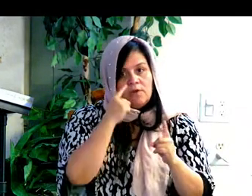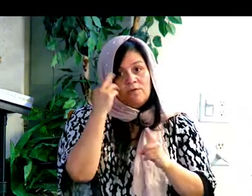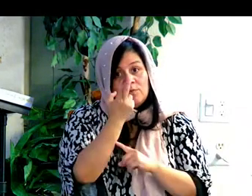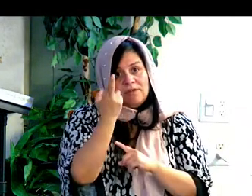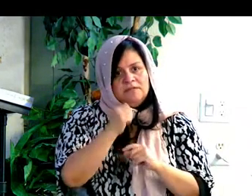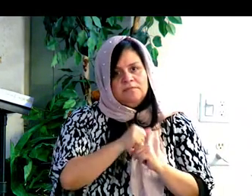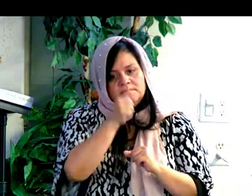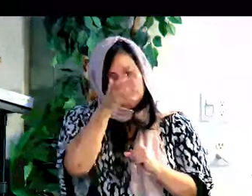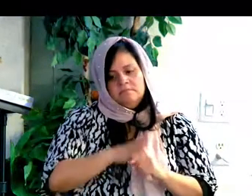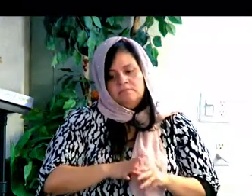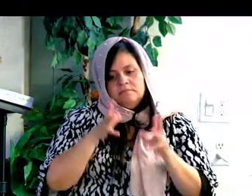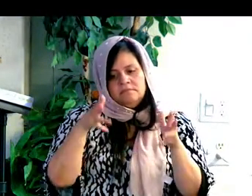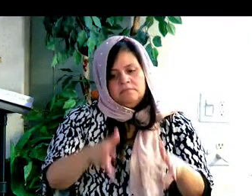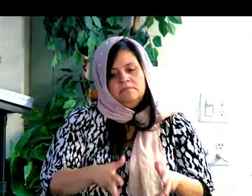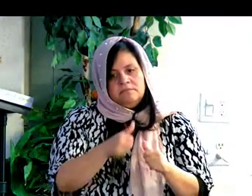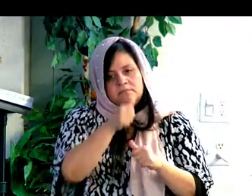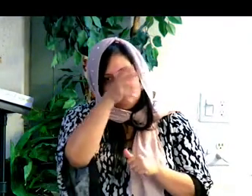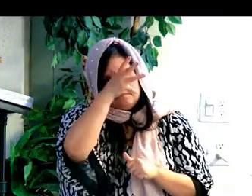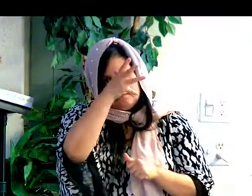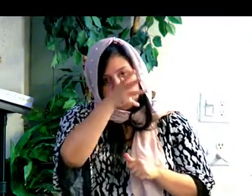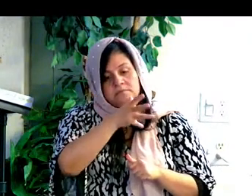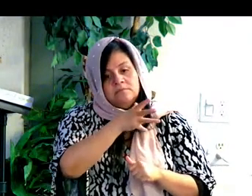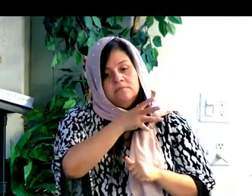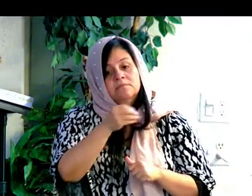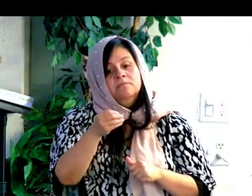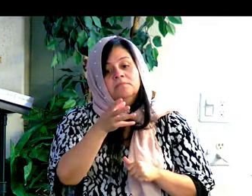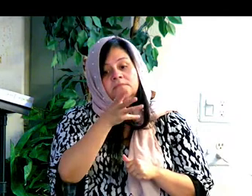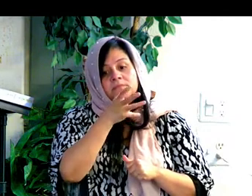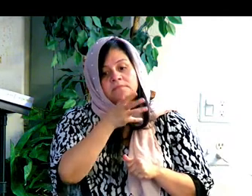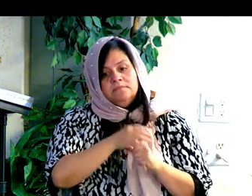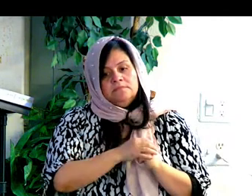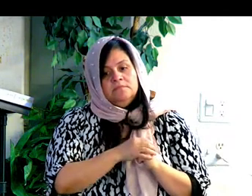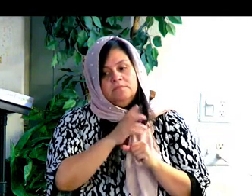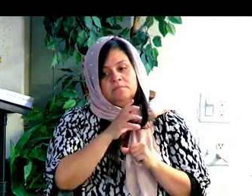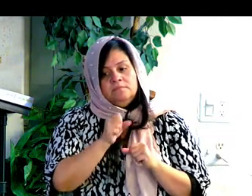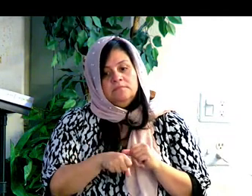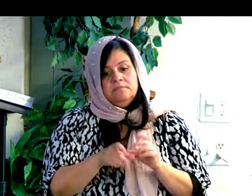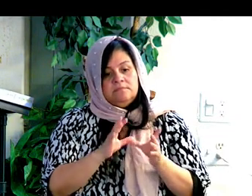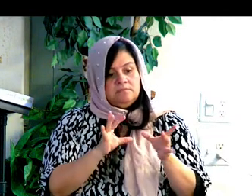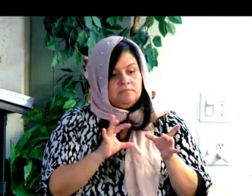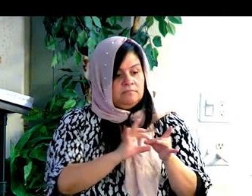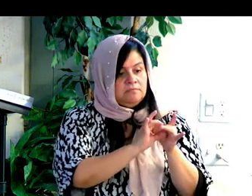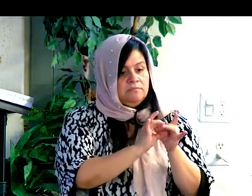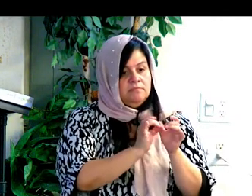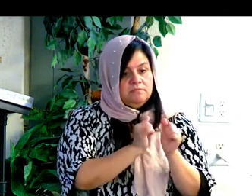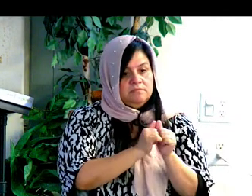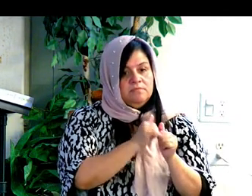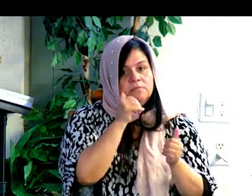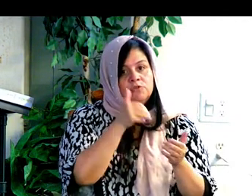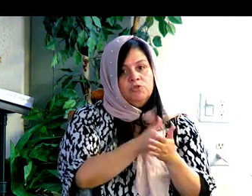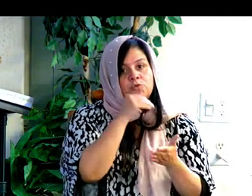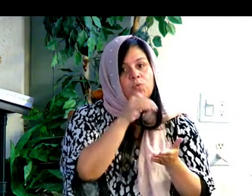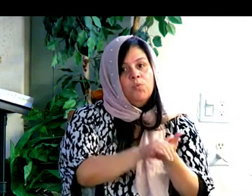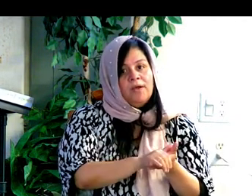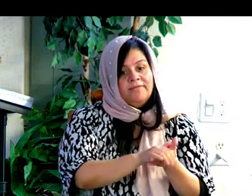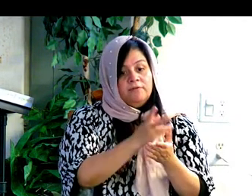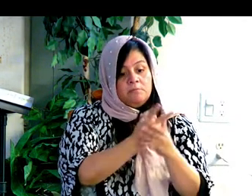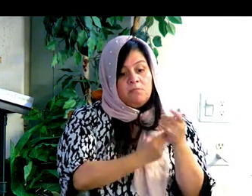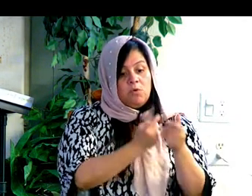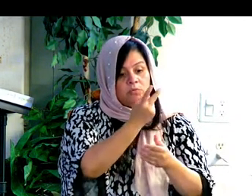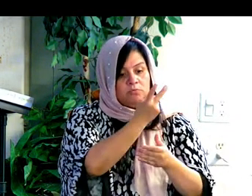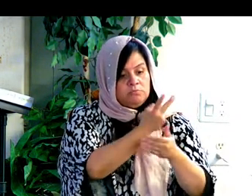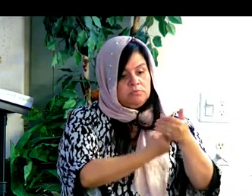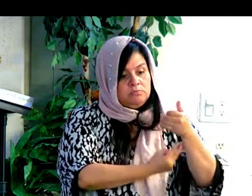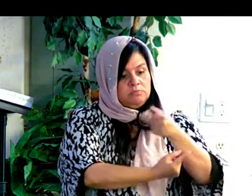mother and be united with his wife. And the two were to become one flesh. Versículo 6, 7 y 8.